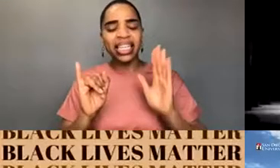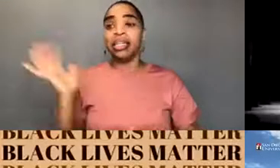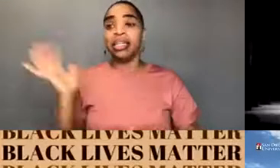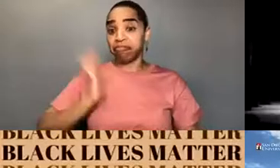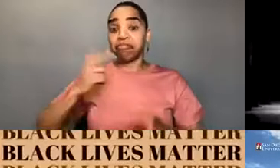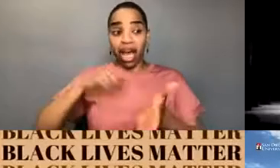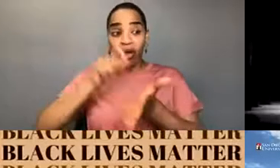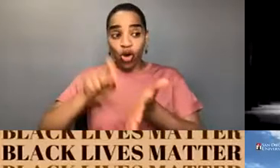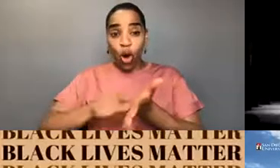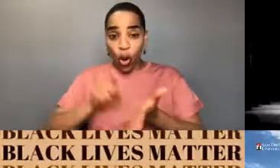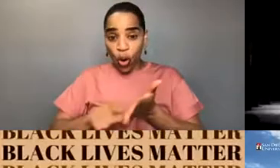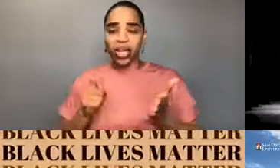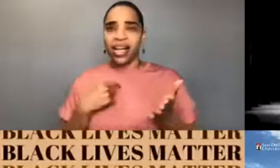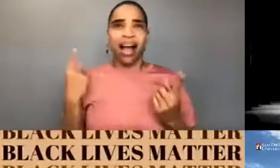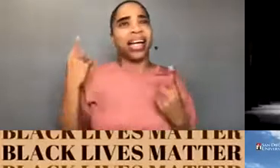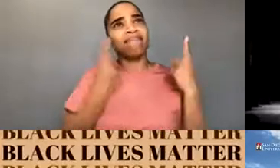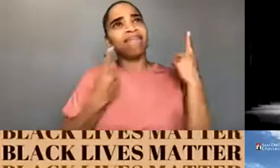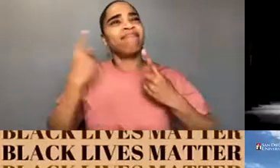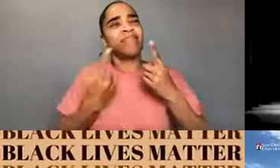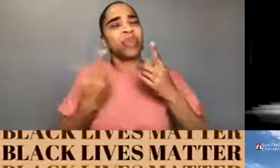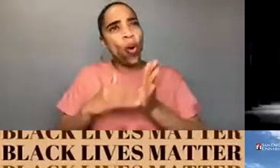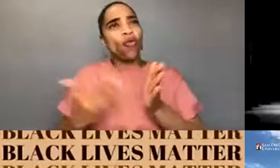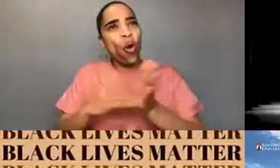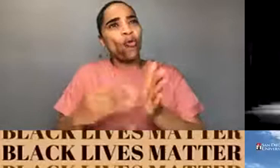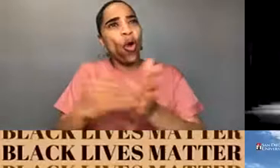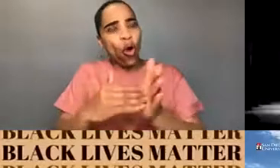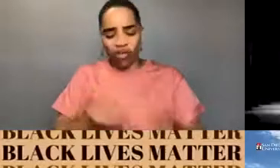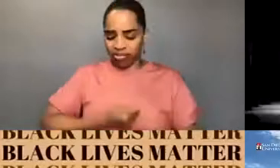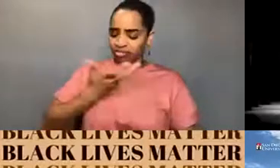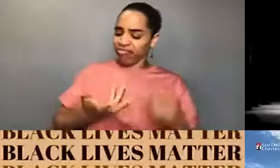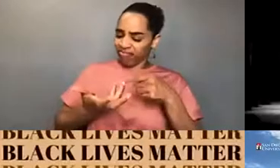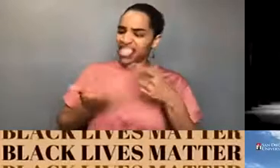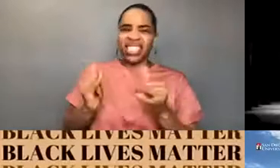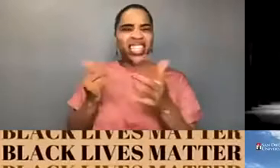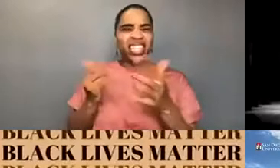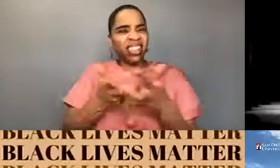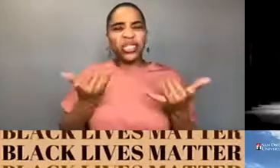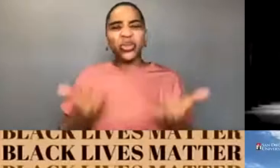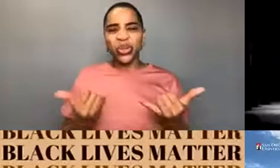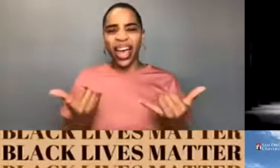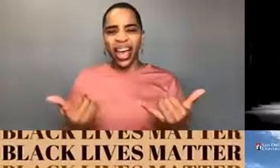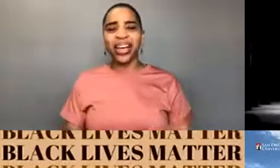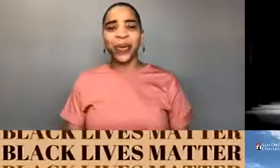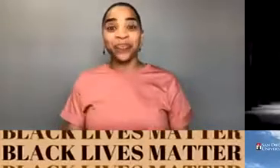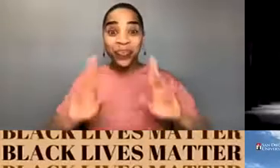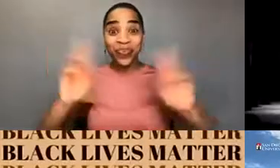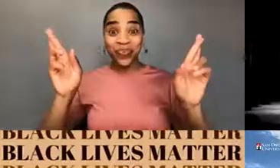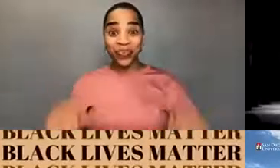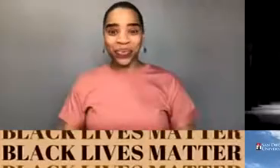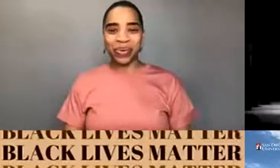I find myself revisiting it every now and then and still feeling like a lot of this is true. So here we go.